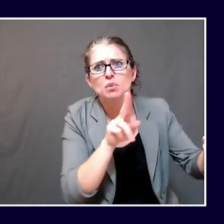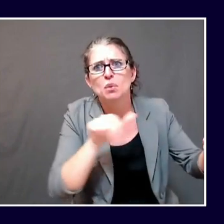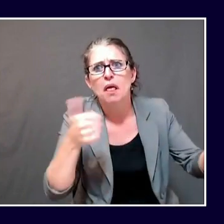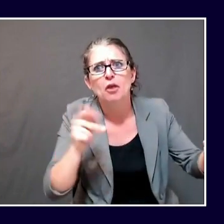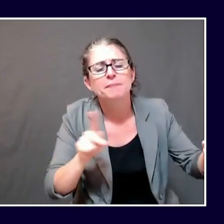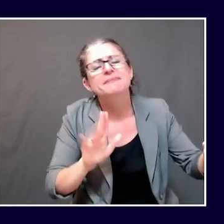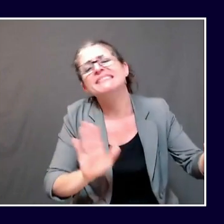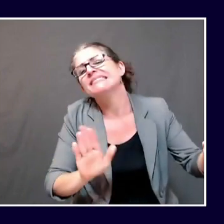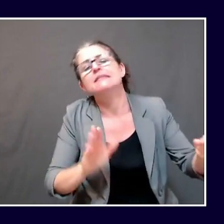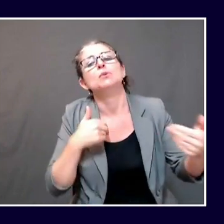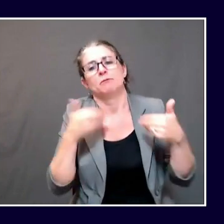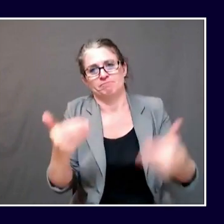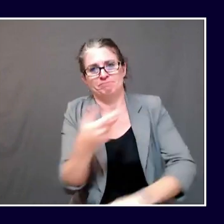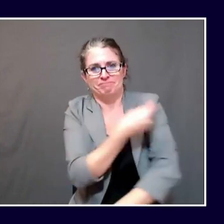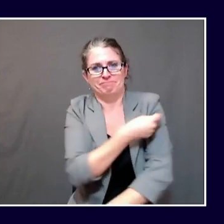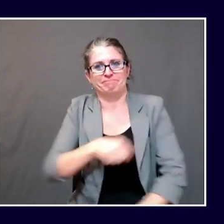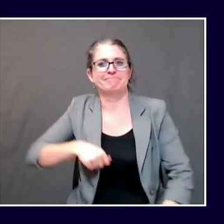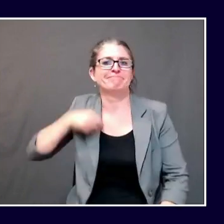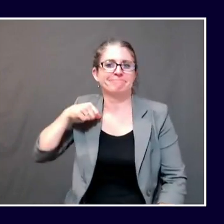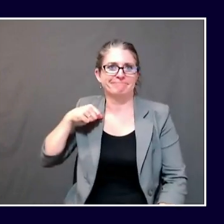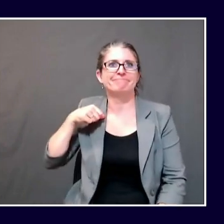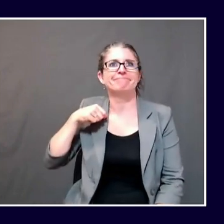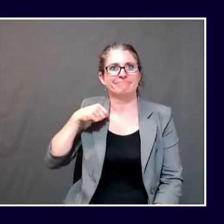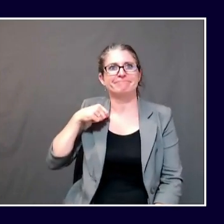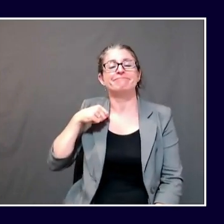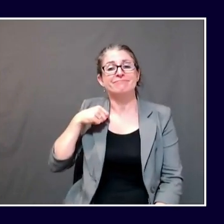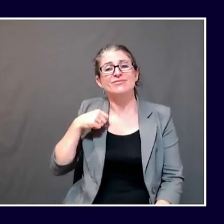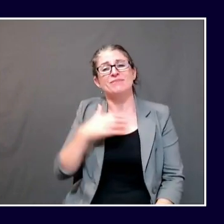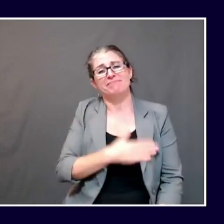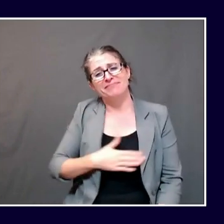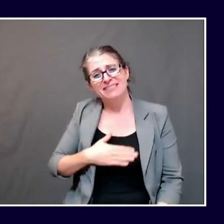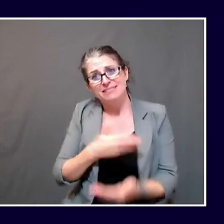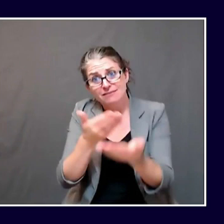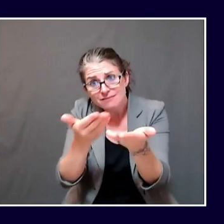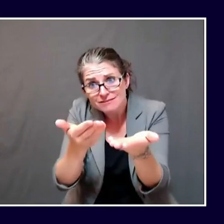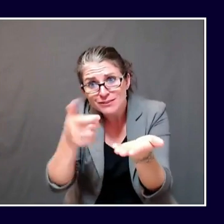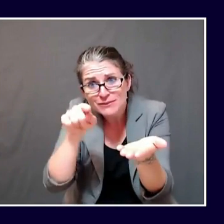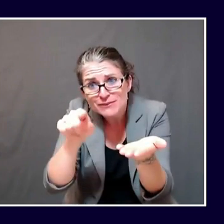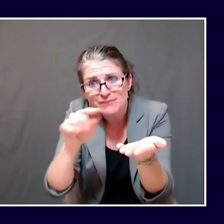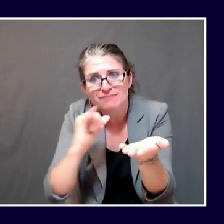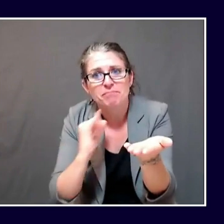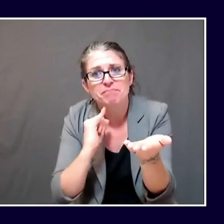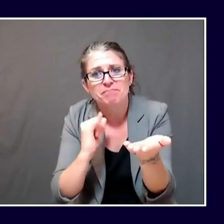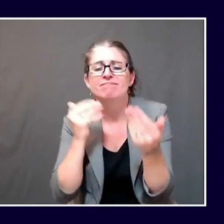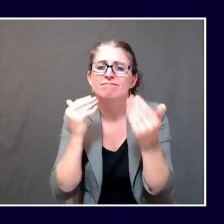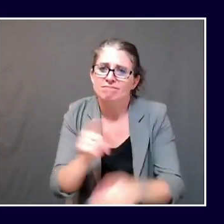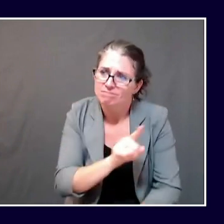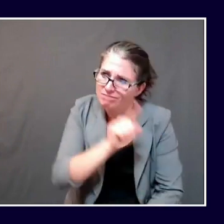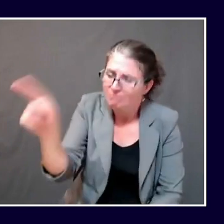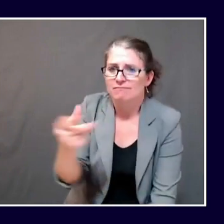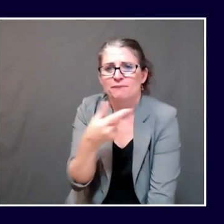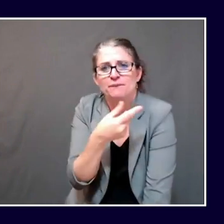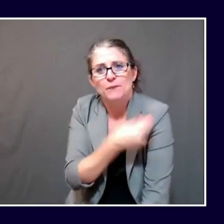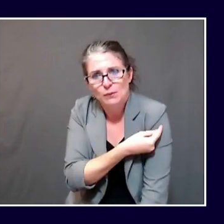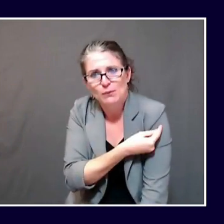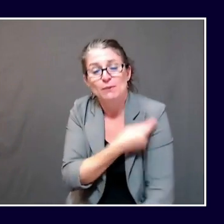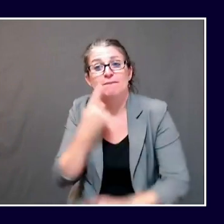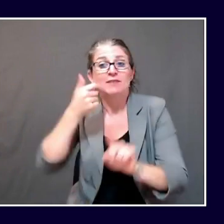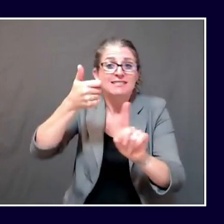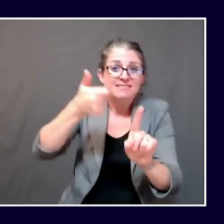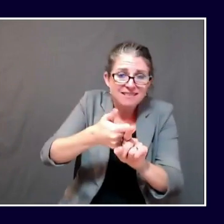go out and get their flu shot. Now, we all know it's getting colder. As my friend Ned used to